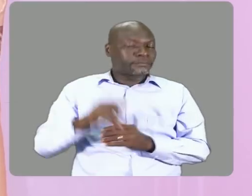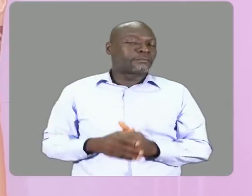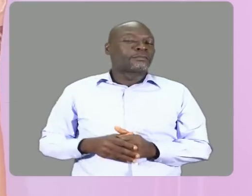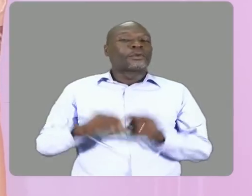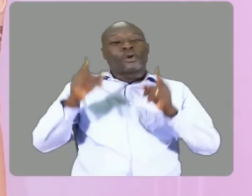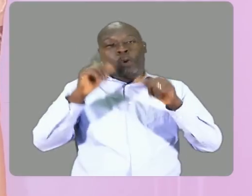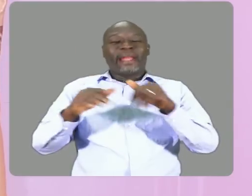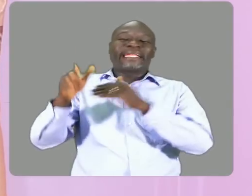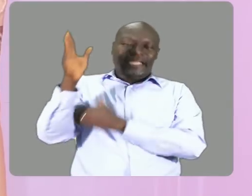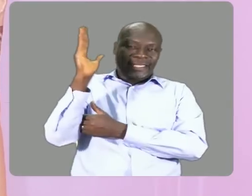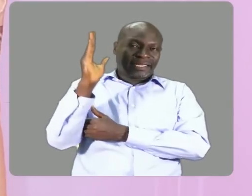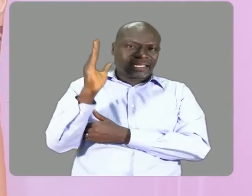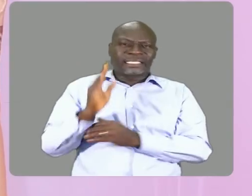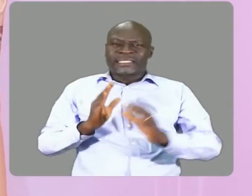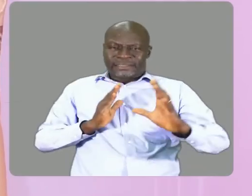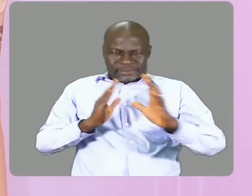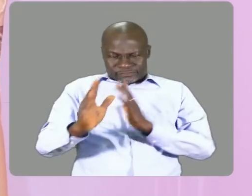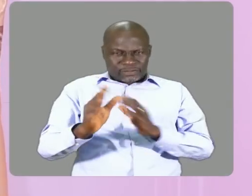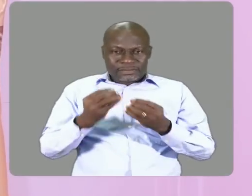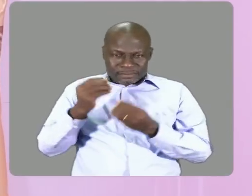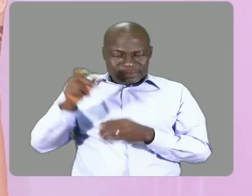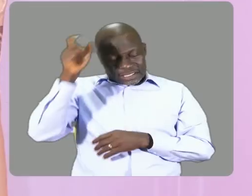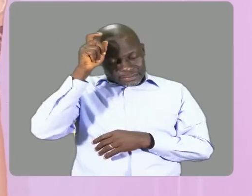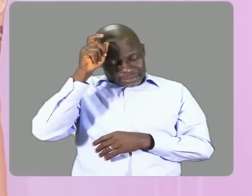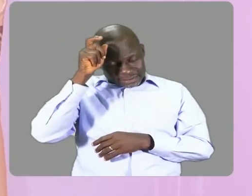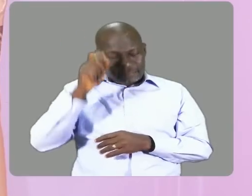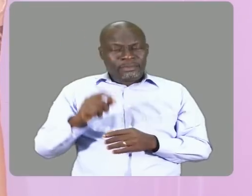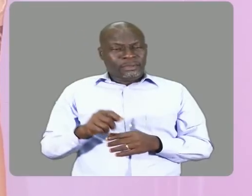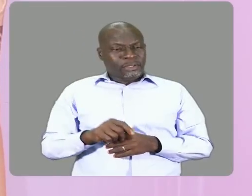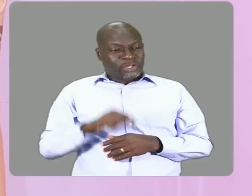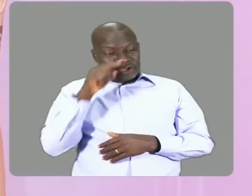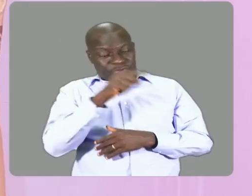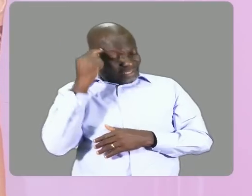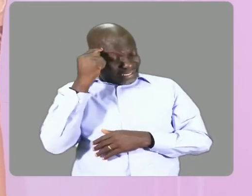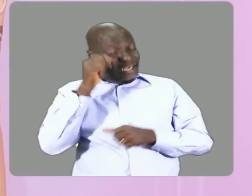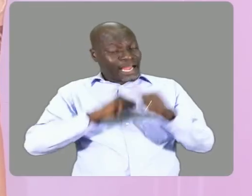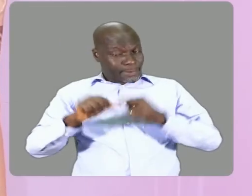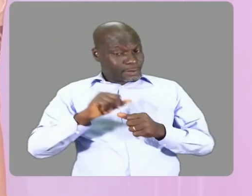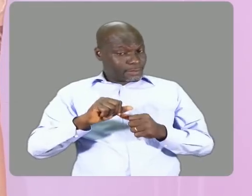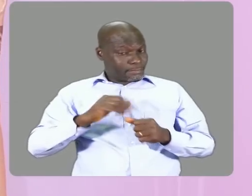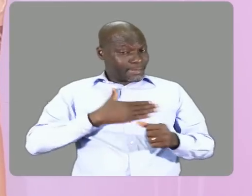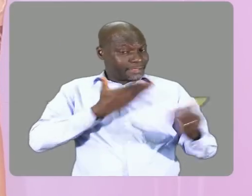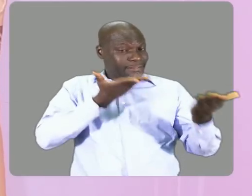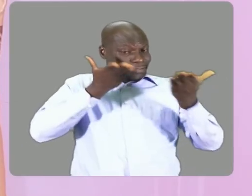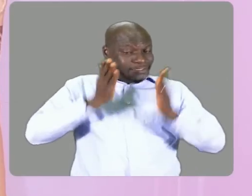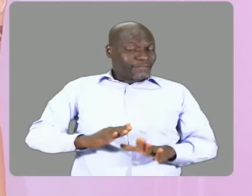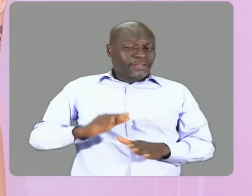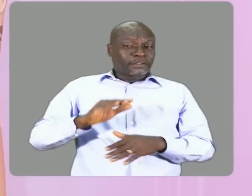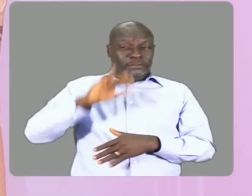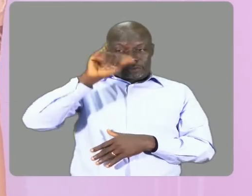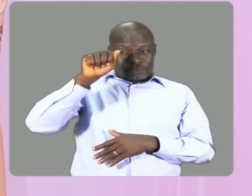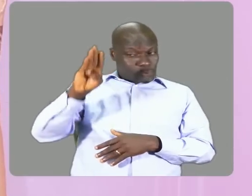Ebra onyankopon eka kire Satan and obisa no say dabra wadwe Job ho no. Job chapter